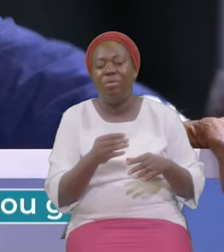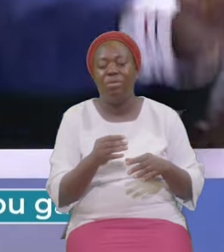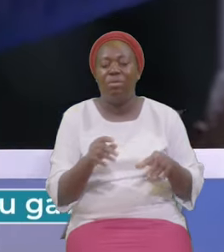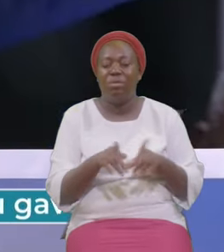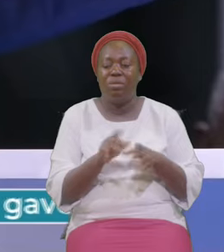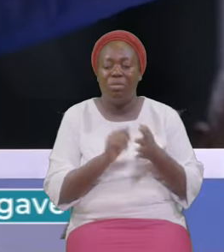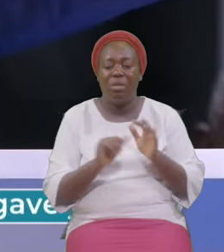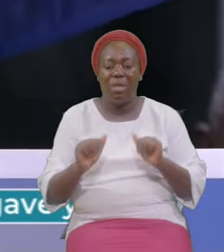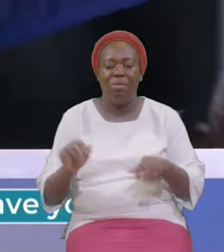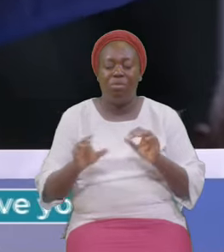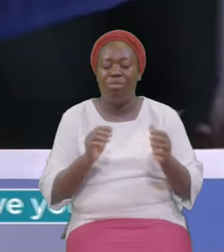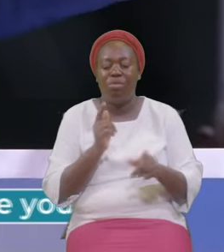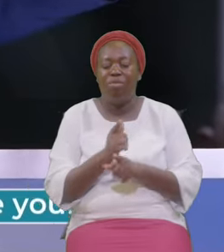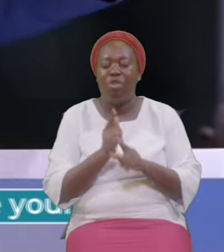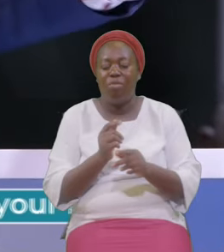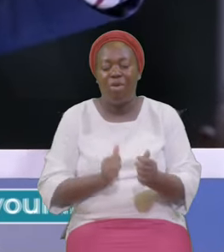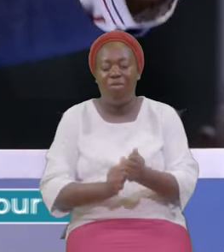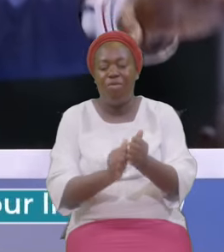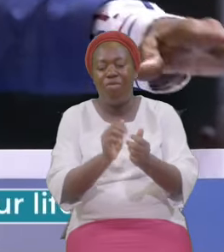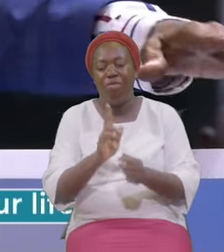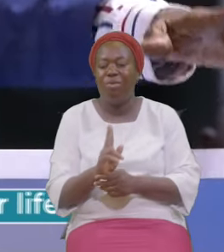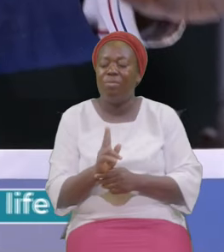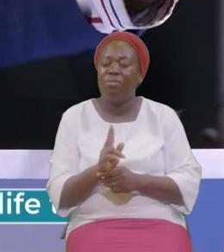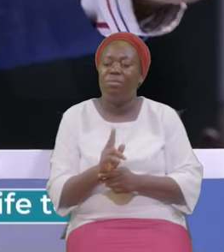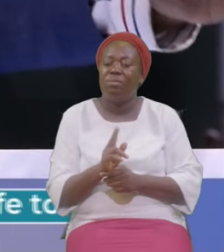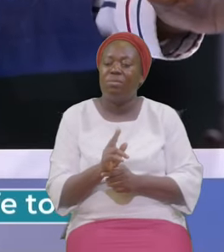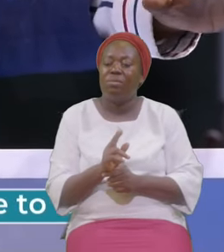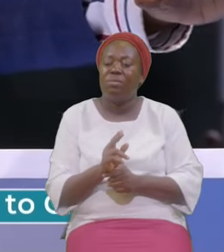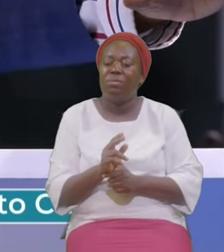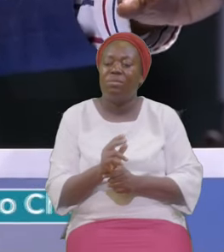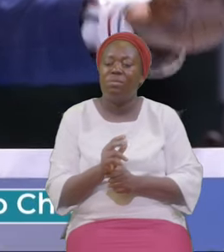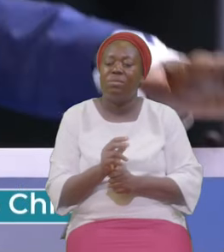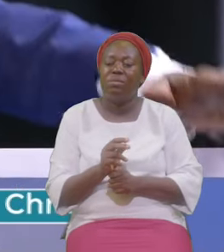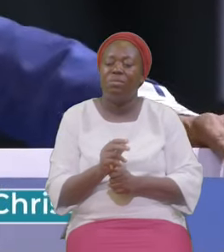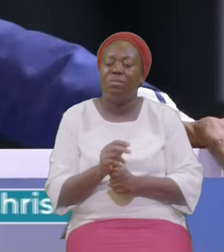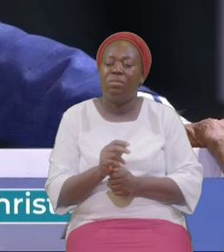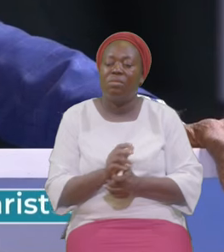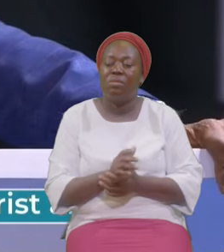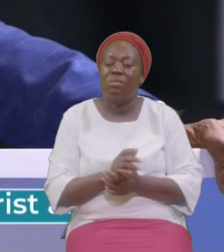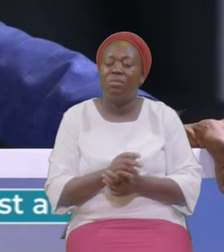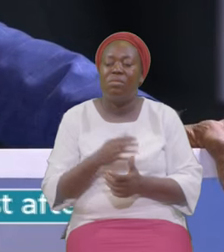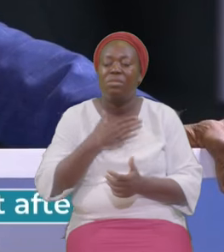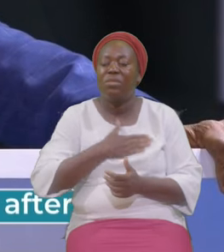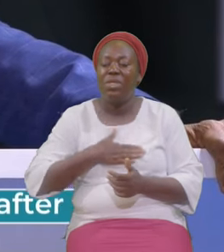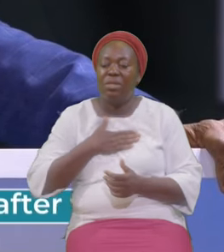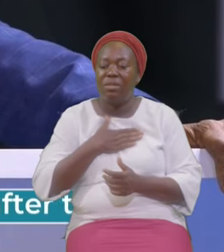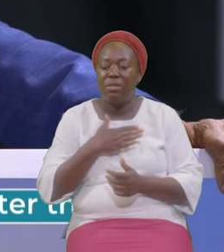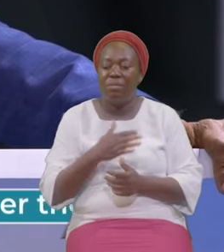Left side, I'm here to see the counselor's hand and flag there, please.